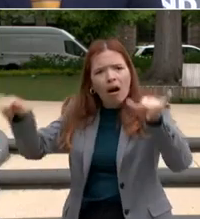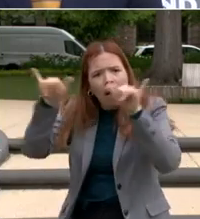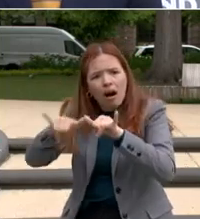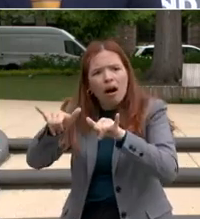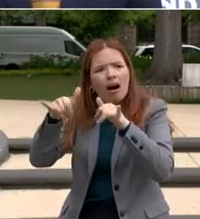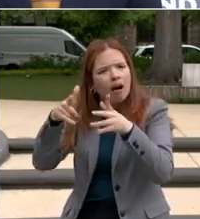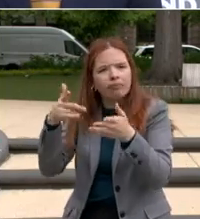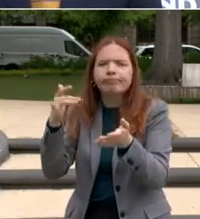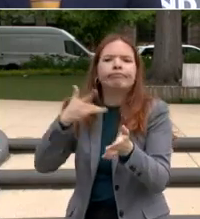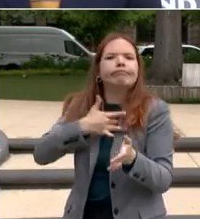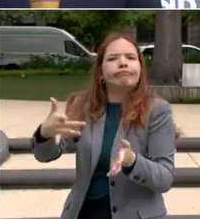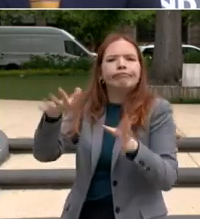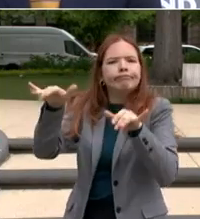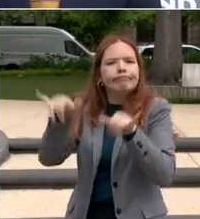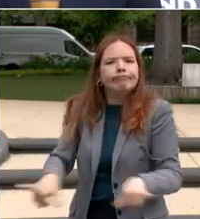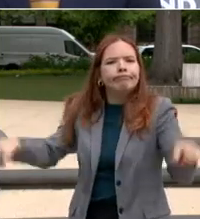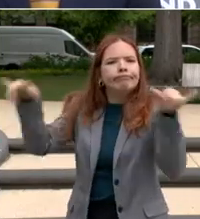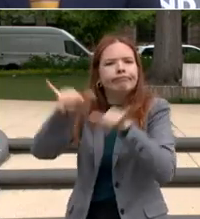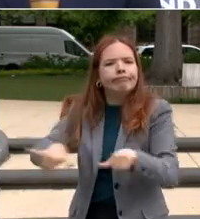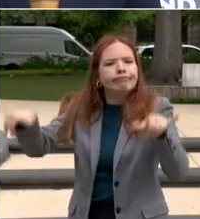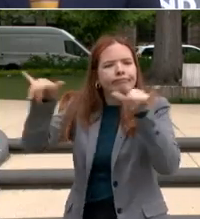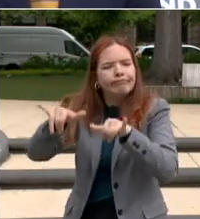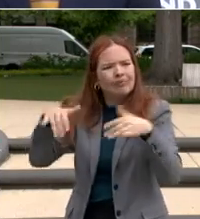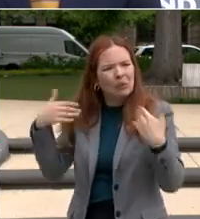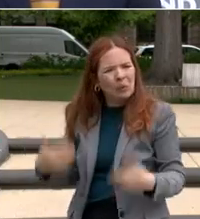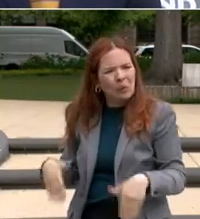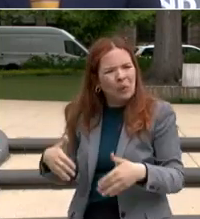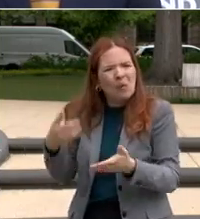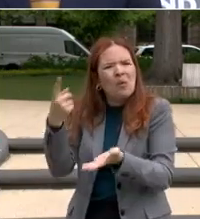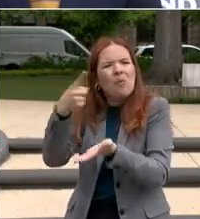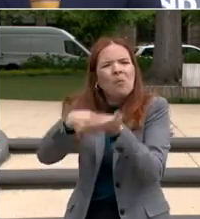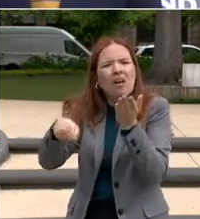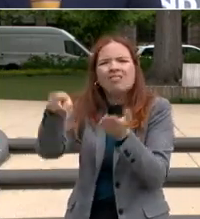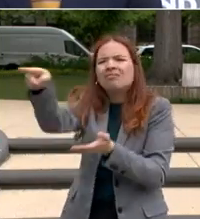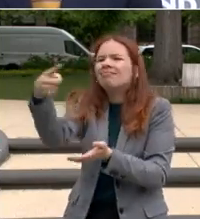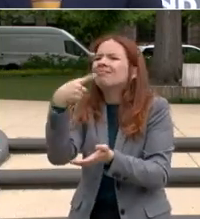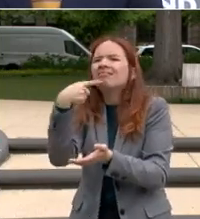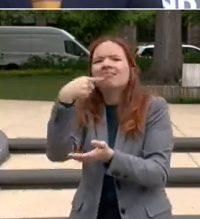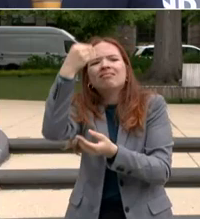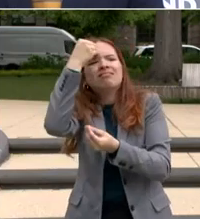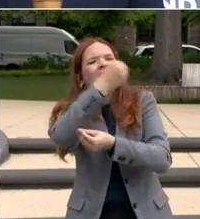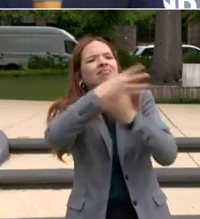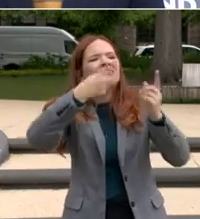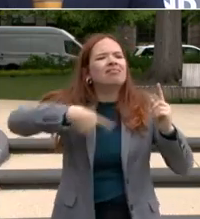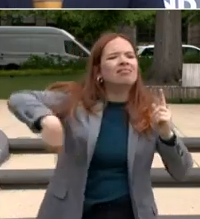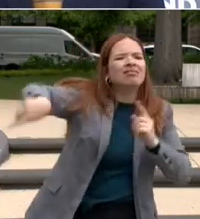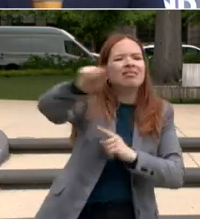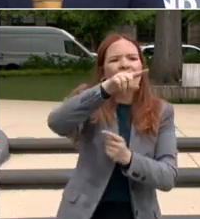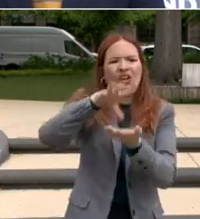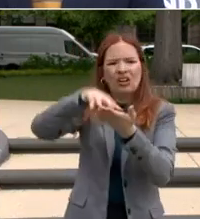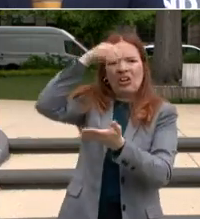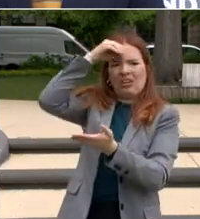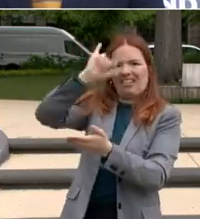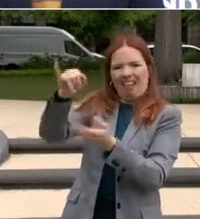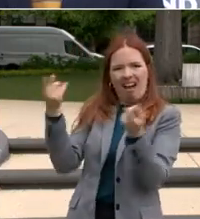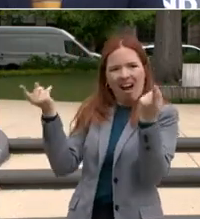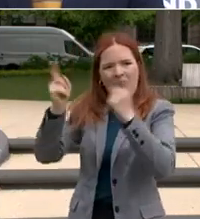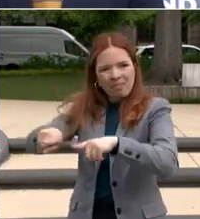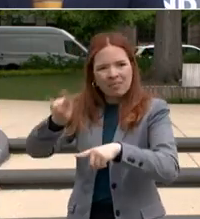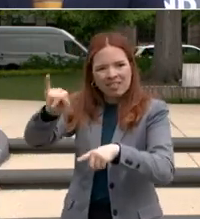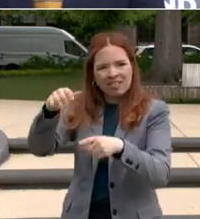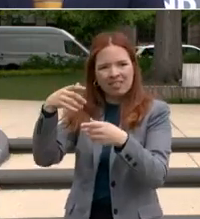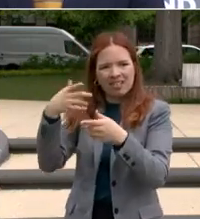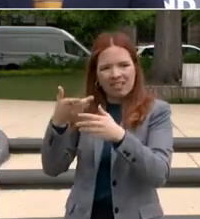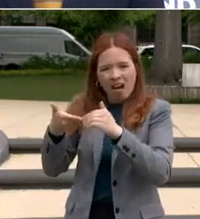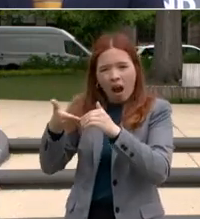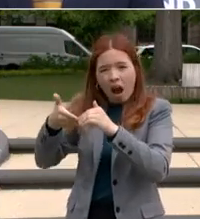in that realm. What do you say to the public who will learn that there are tens of thousands of people who